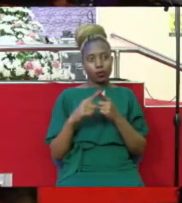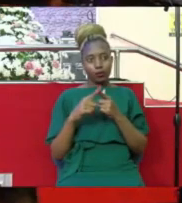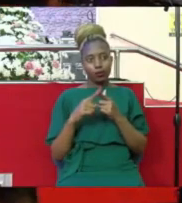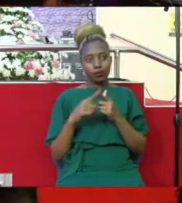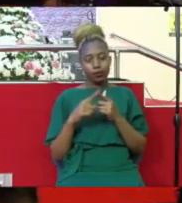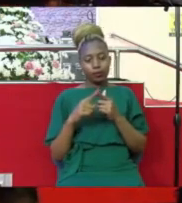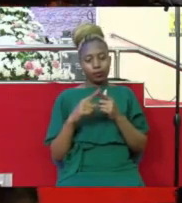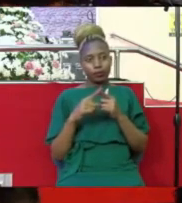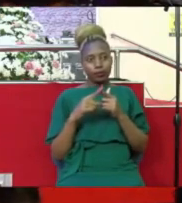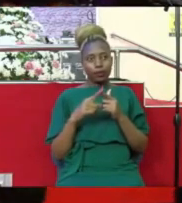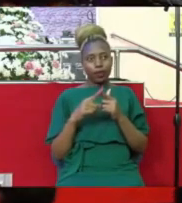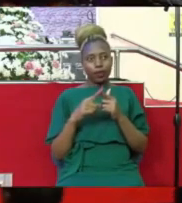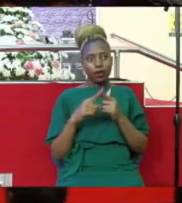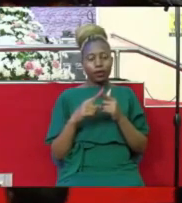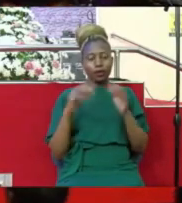that is in the world.